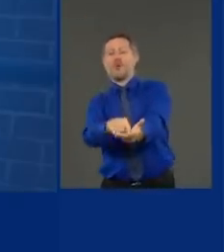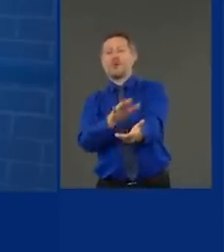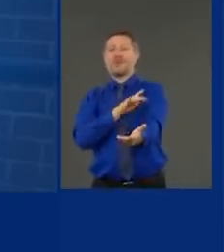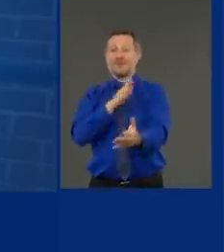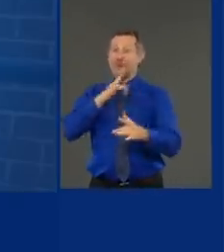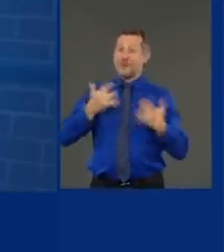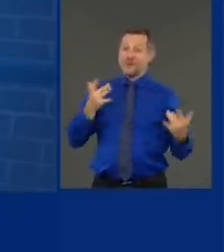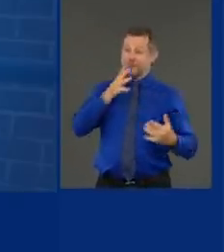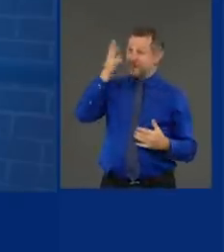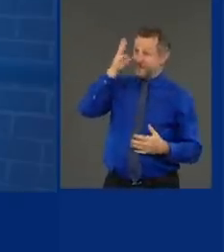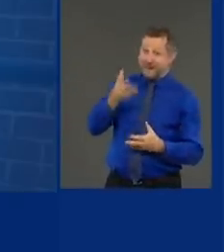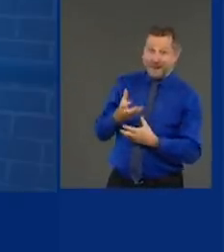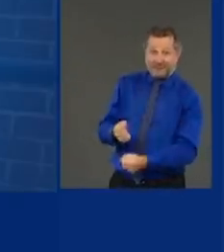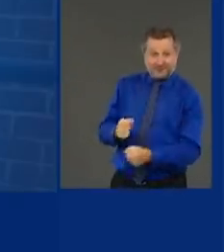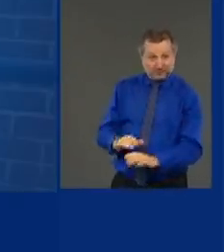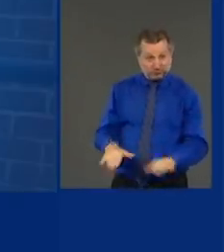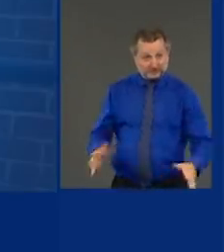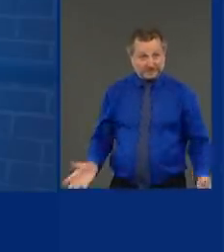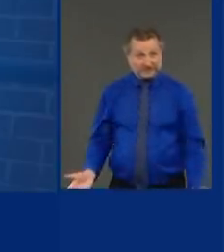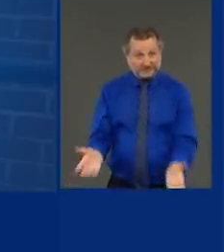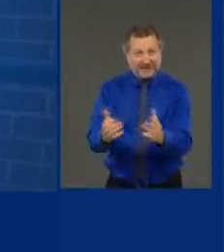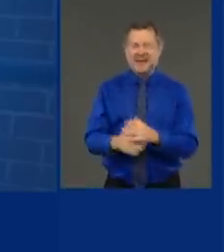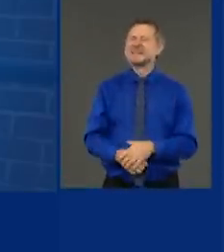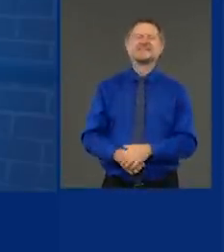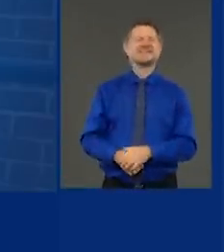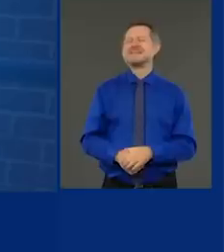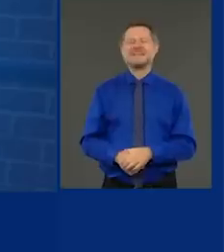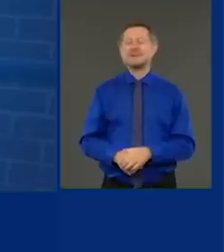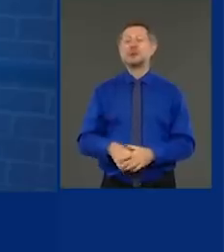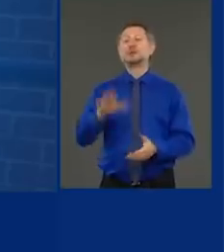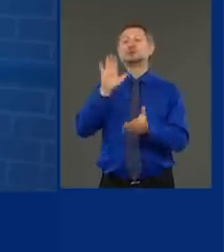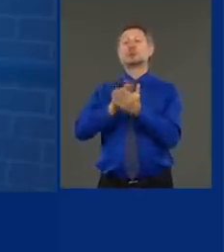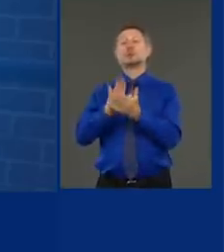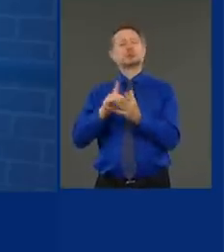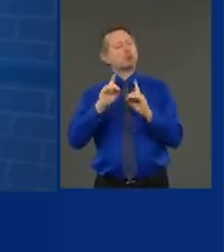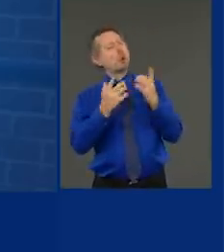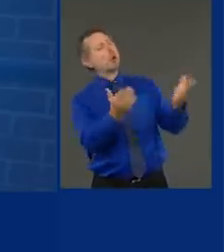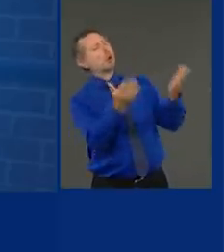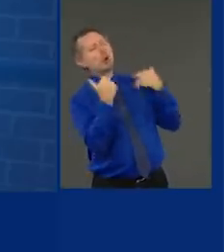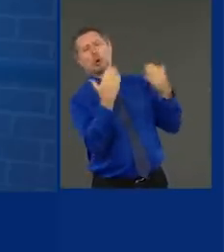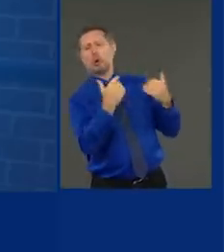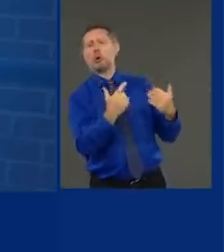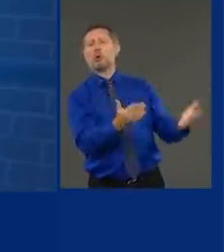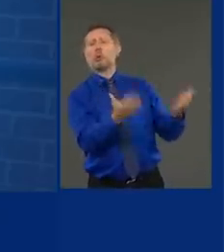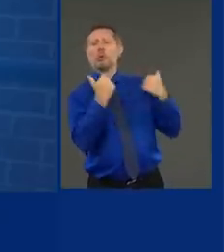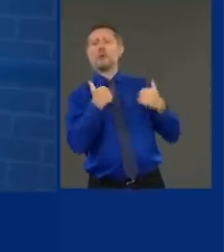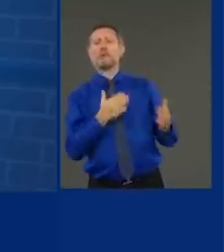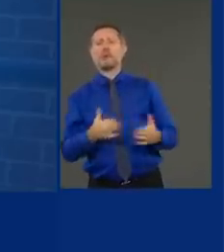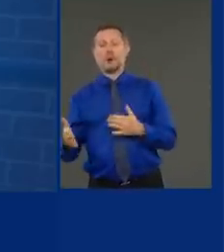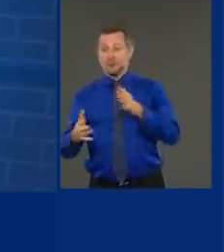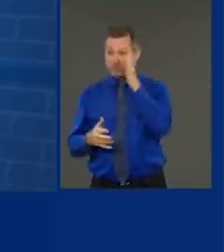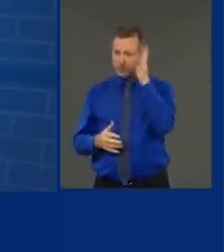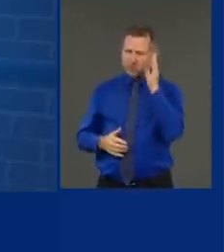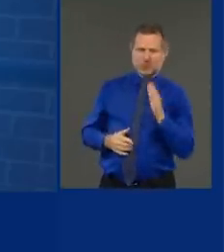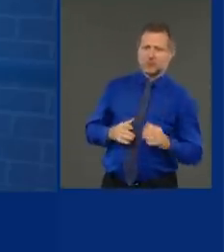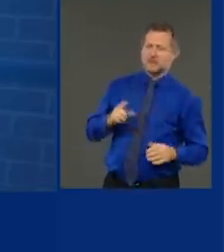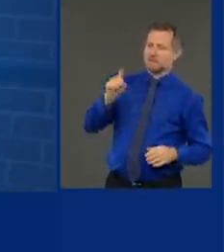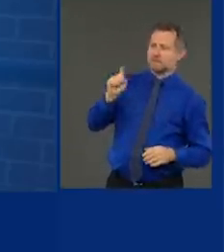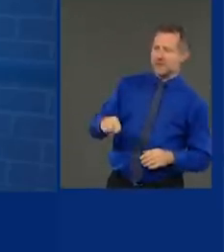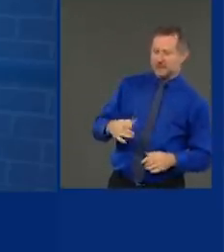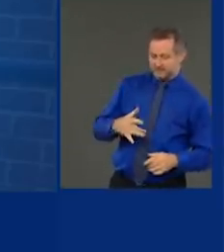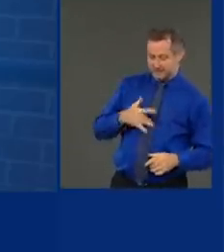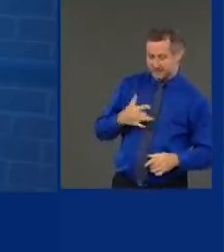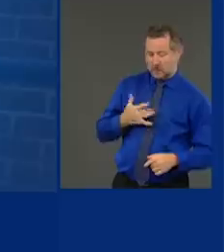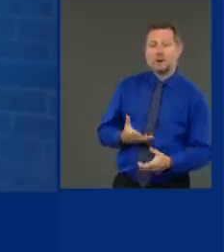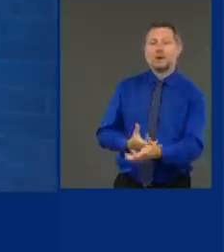cause a parent to send the child back to school. Just because the school district says we have a safe plan, I'm telling you it's not going to work. They have to feel comfortable,